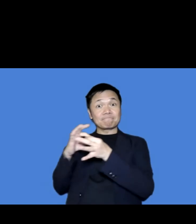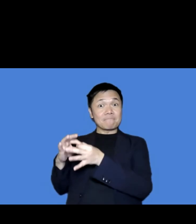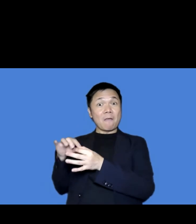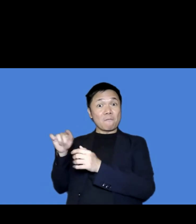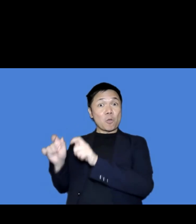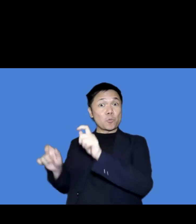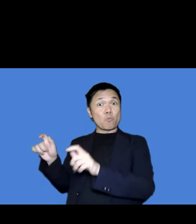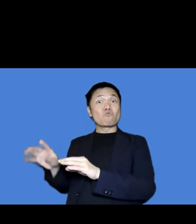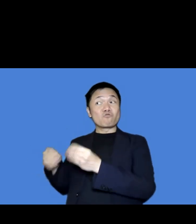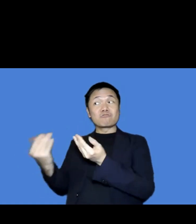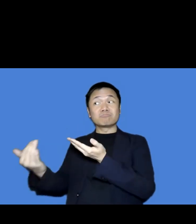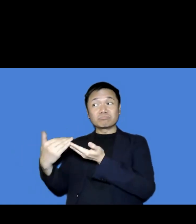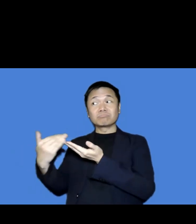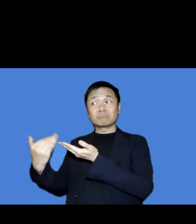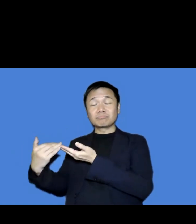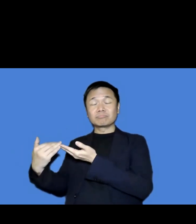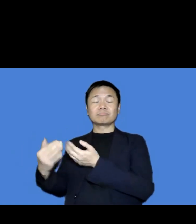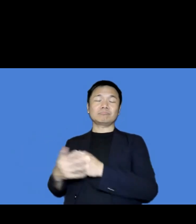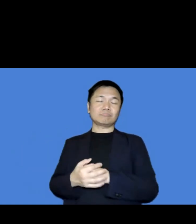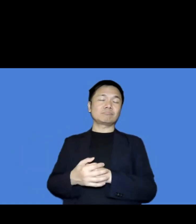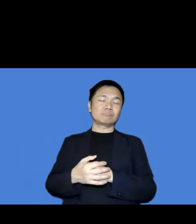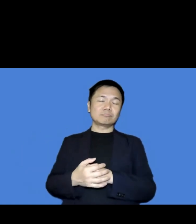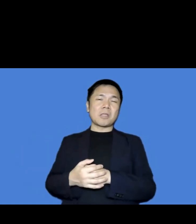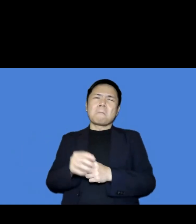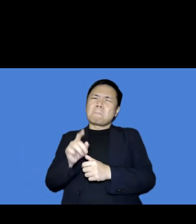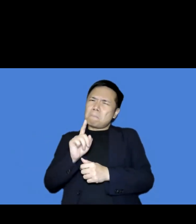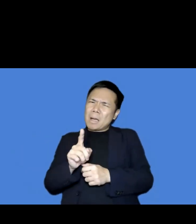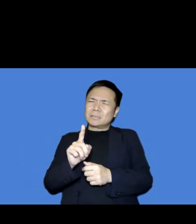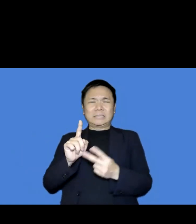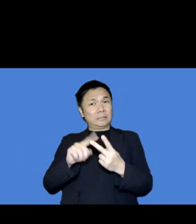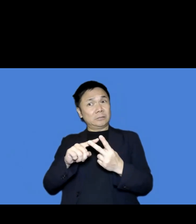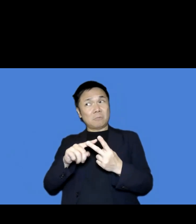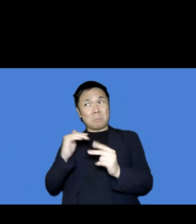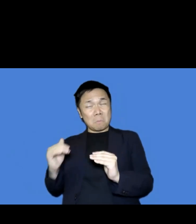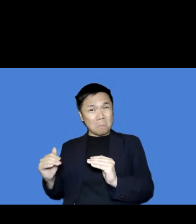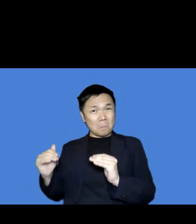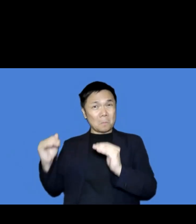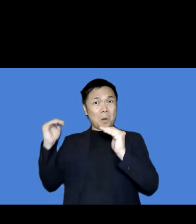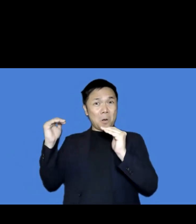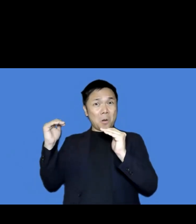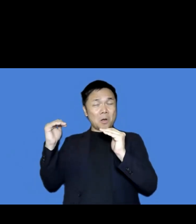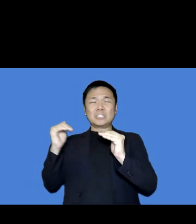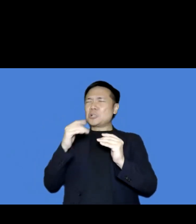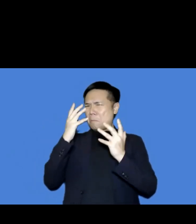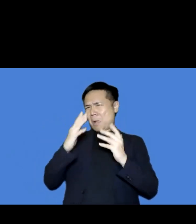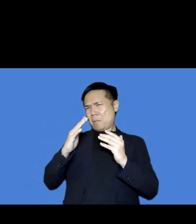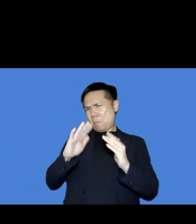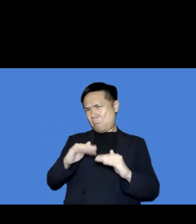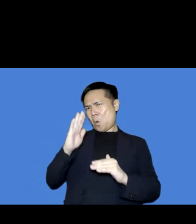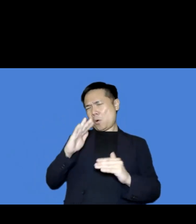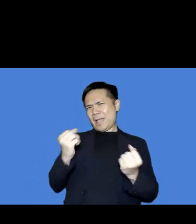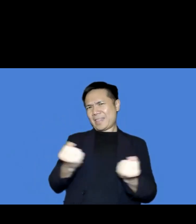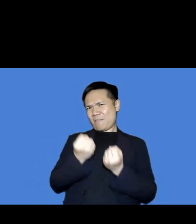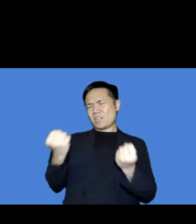youth. For more comprehensive progress, we need to collaborative activities to target youth in key